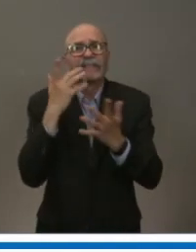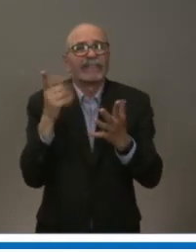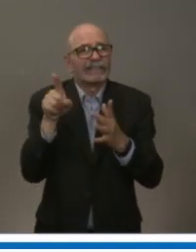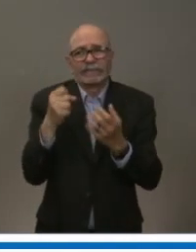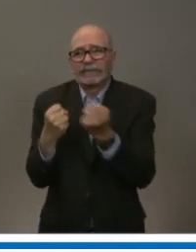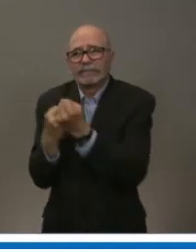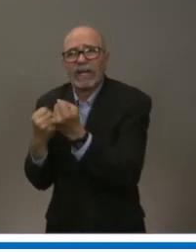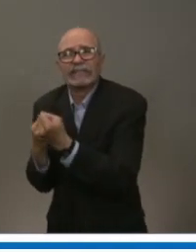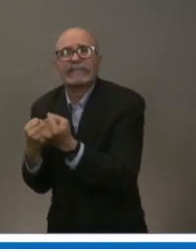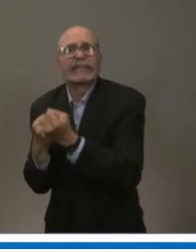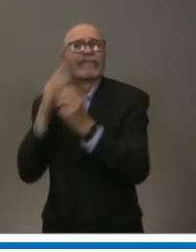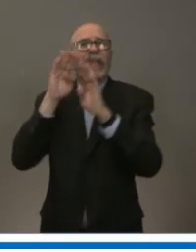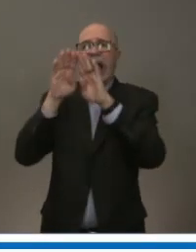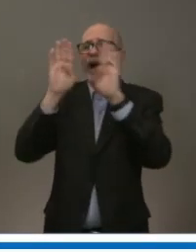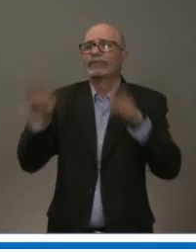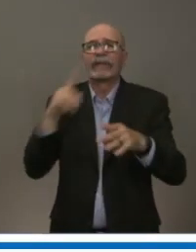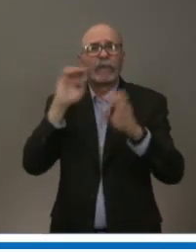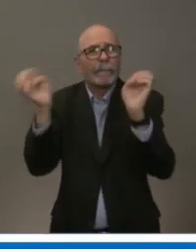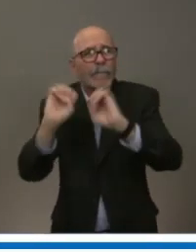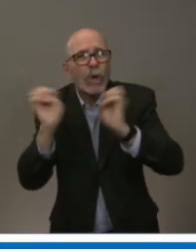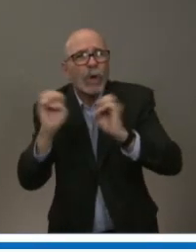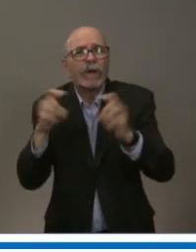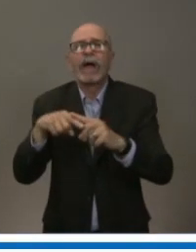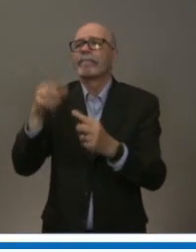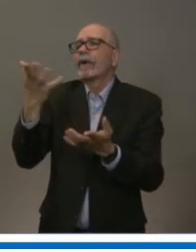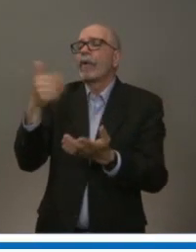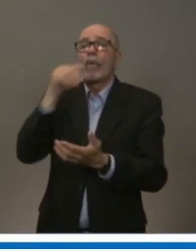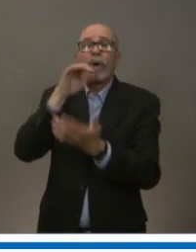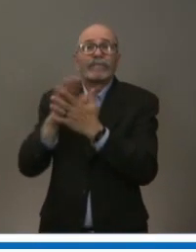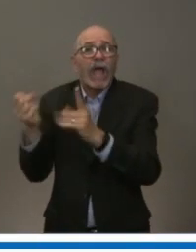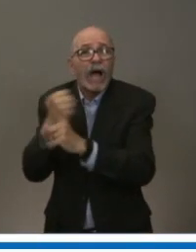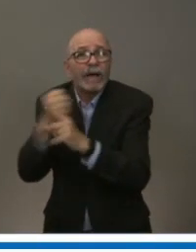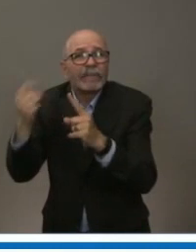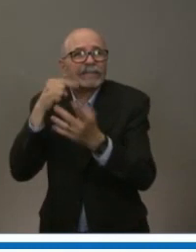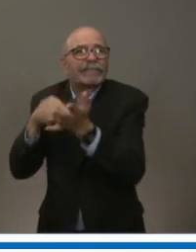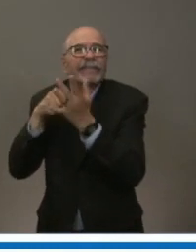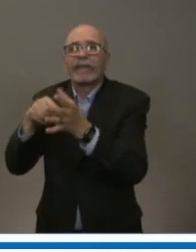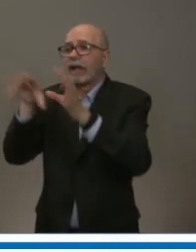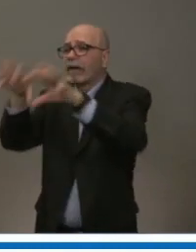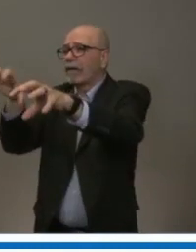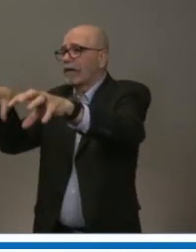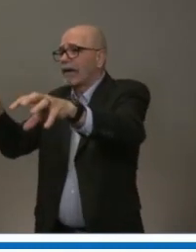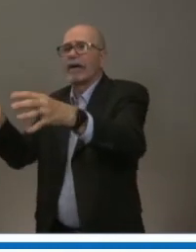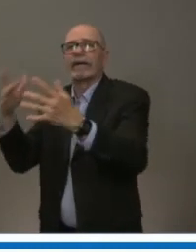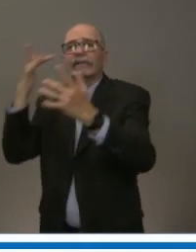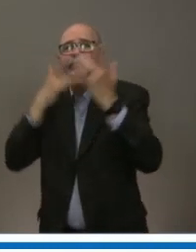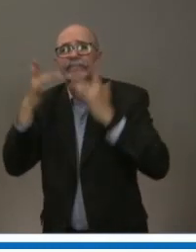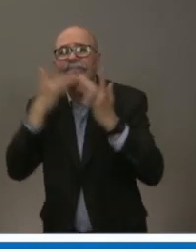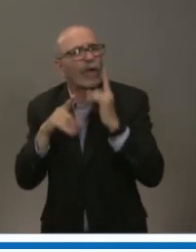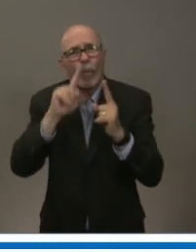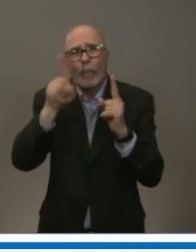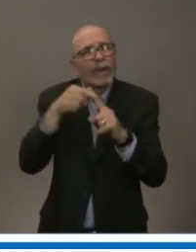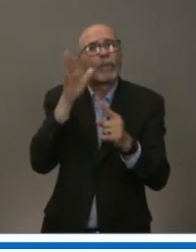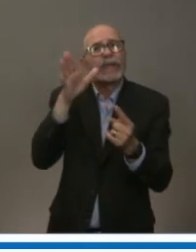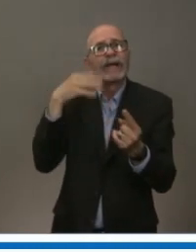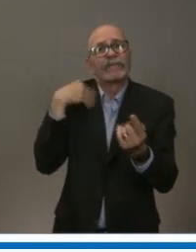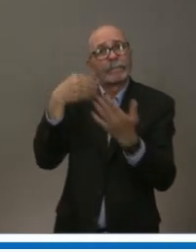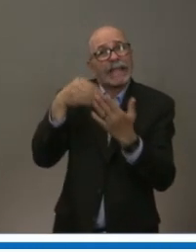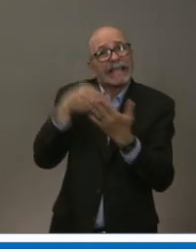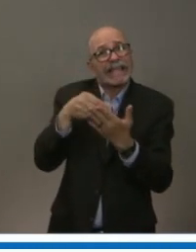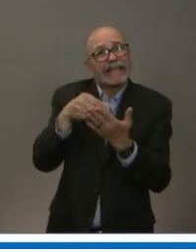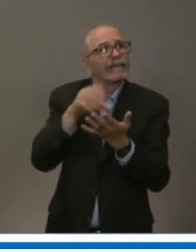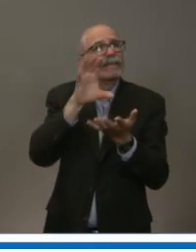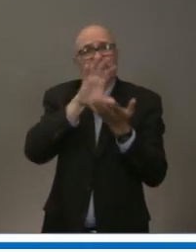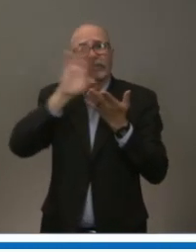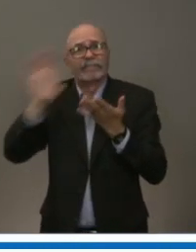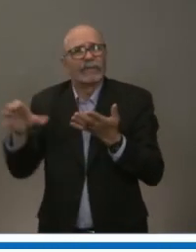housing help as well. When are we going to see a tangible and concrete plan from the province in terms of what it